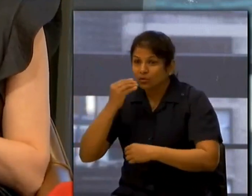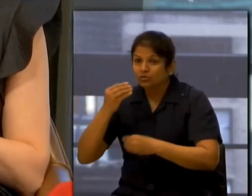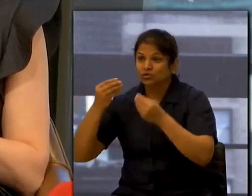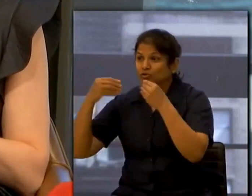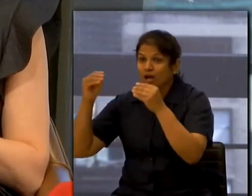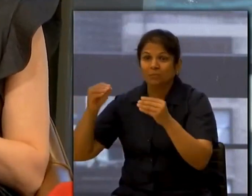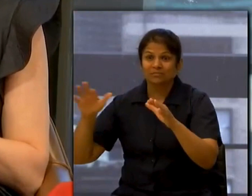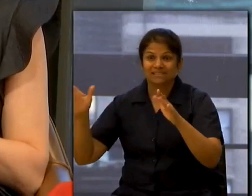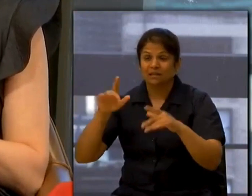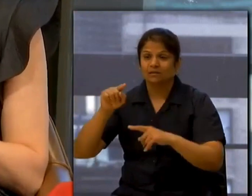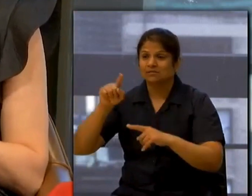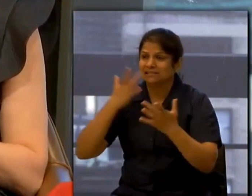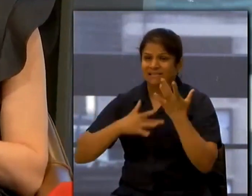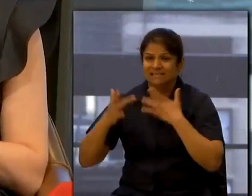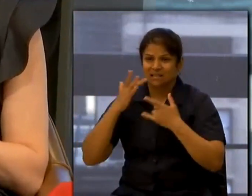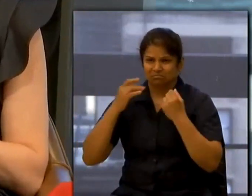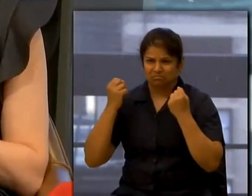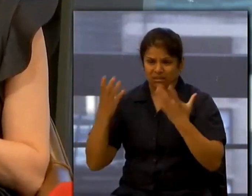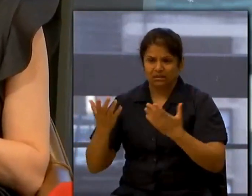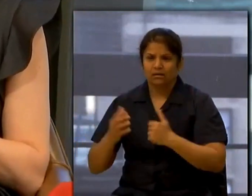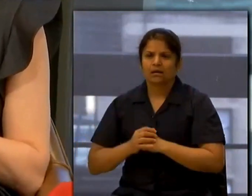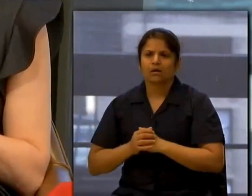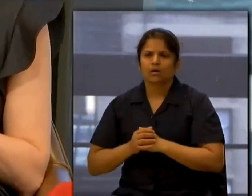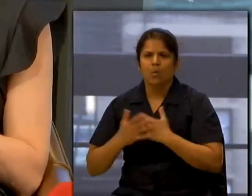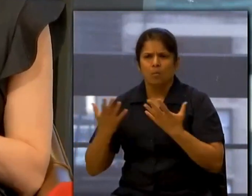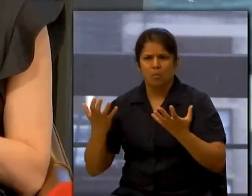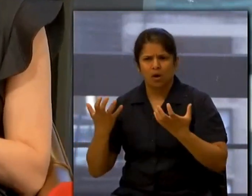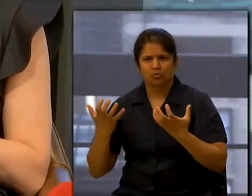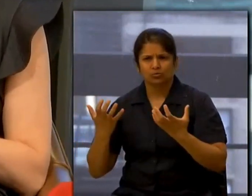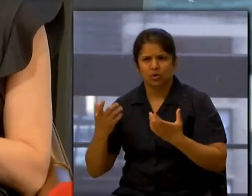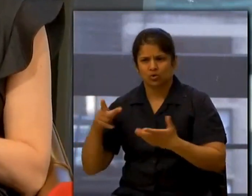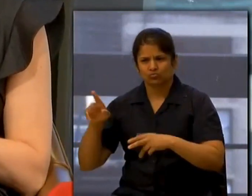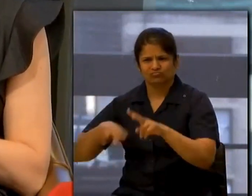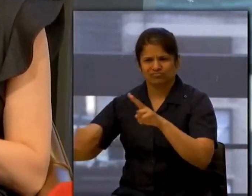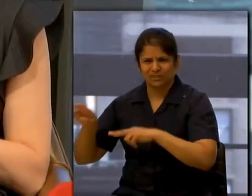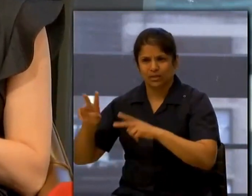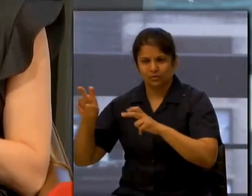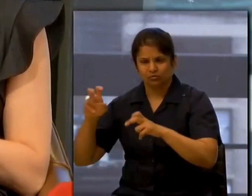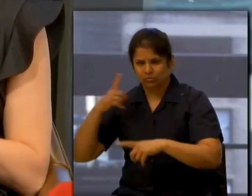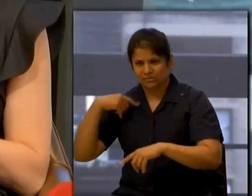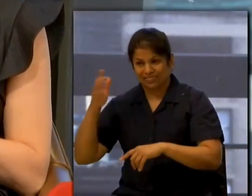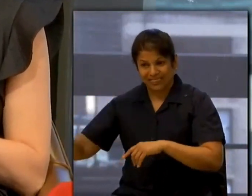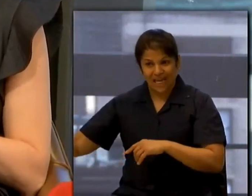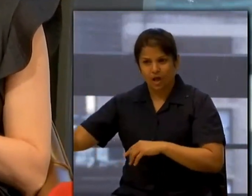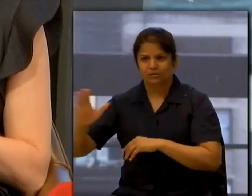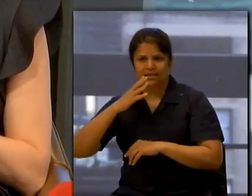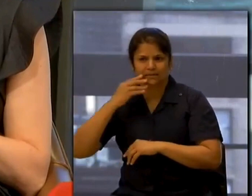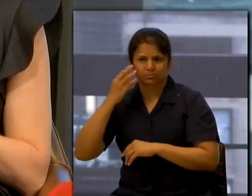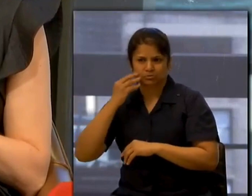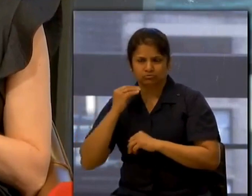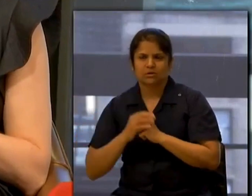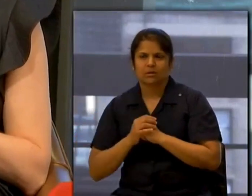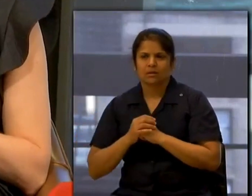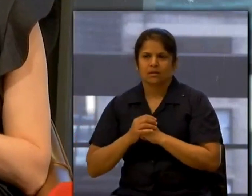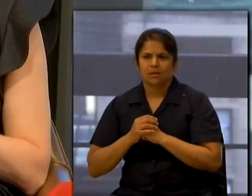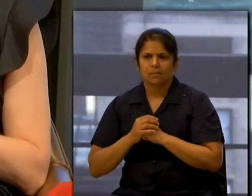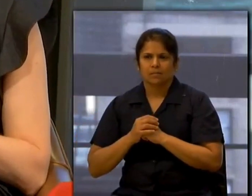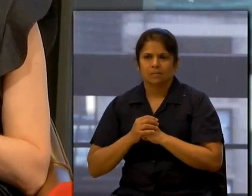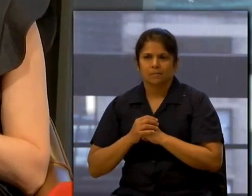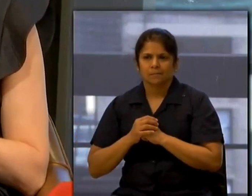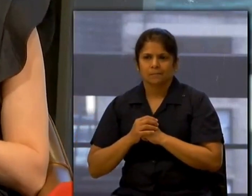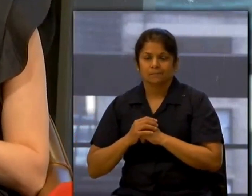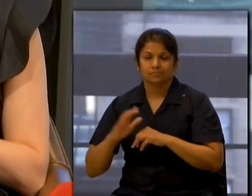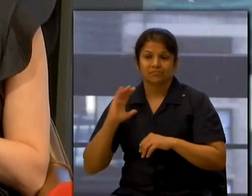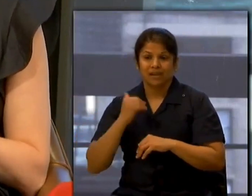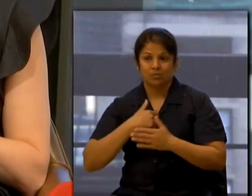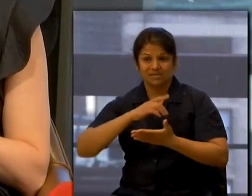this issue on that more human scale, we encouraged our design team, our client team, to go and recruit